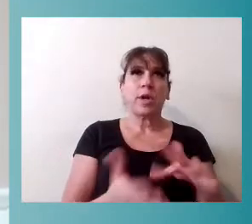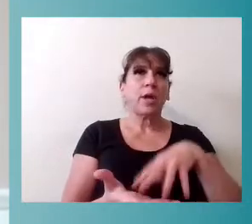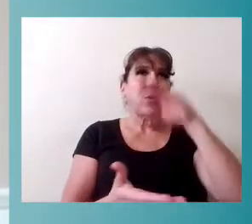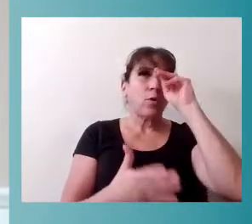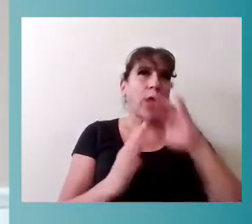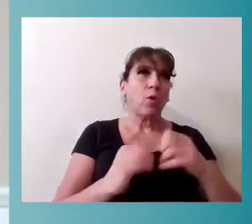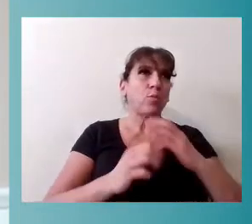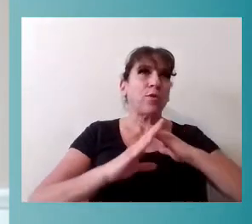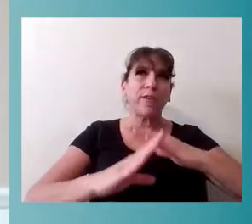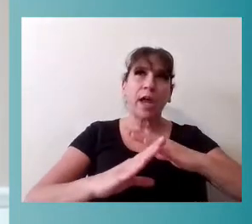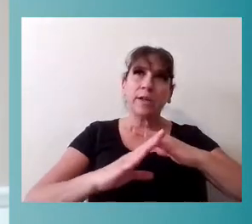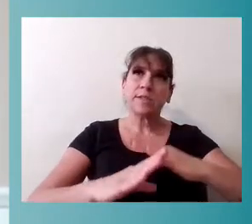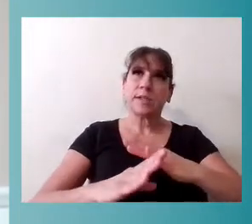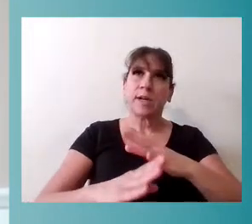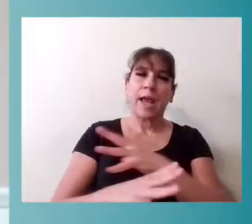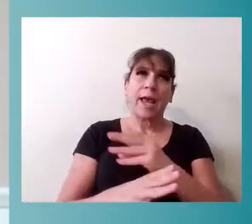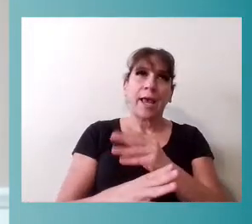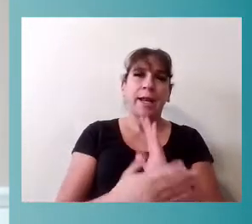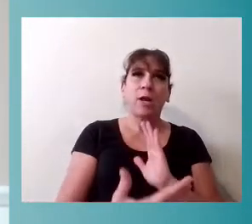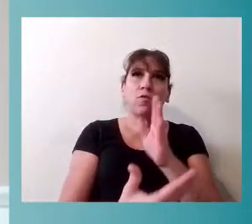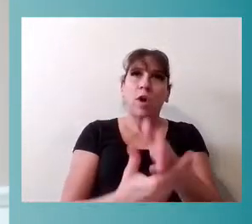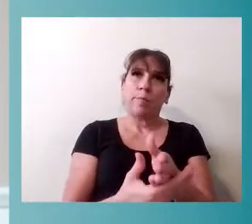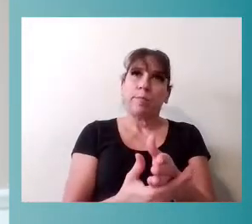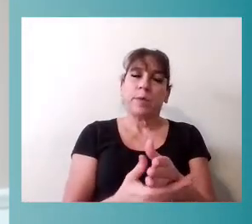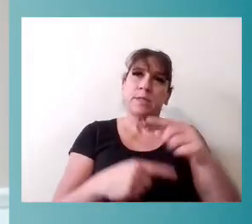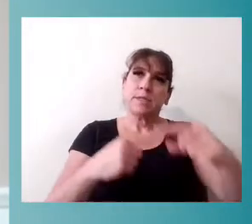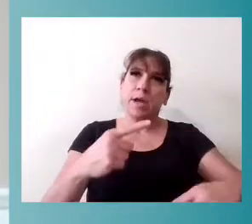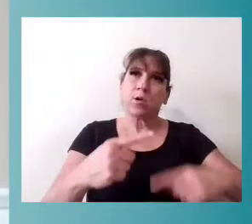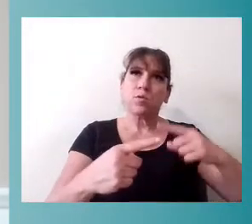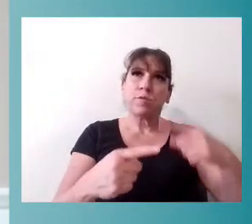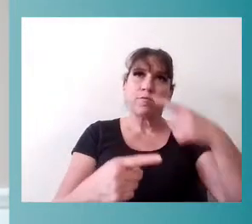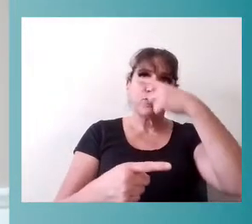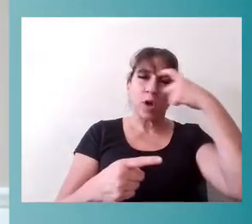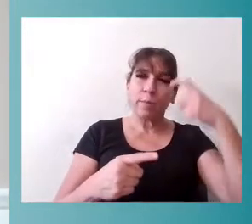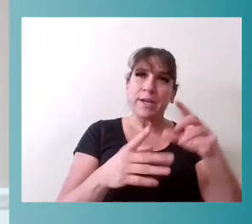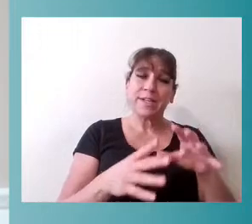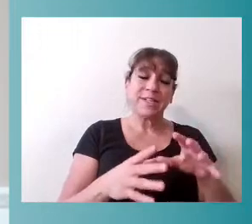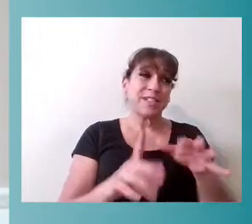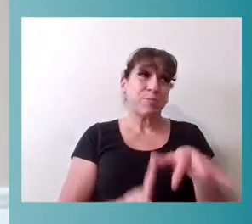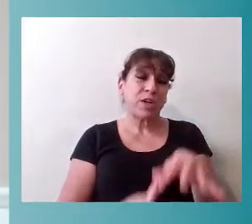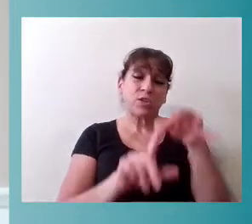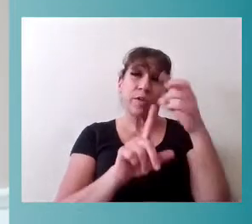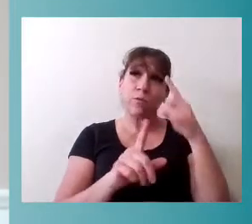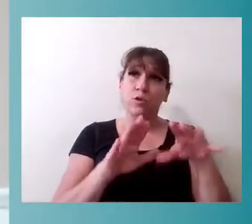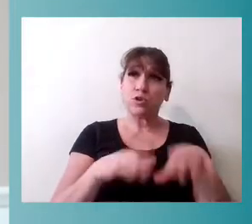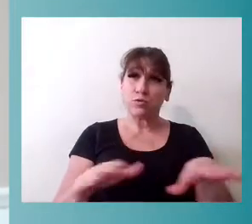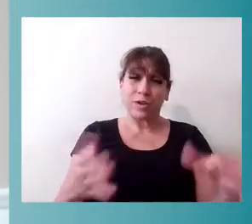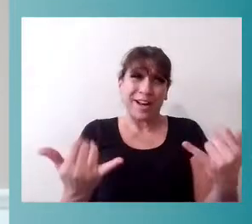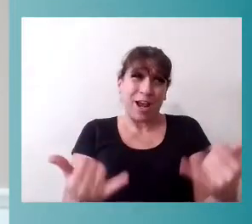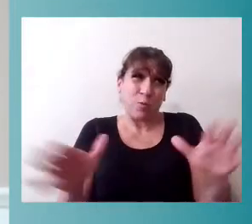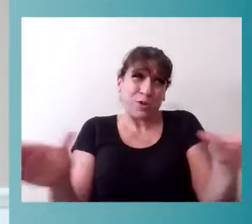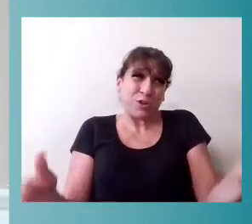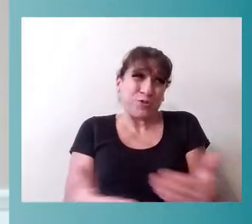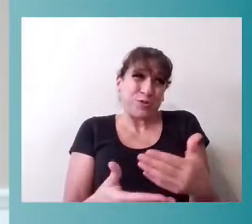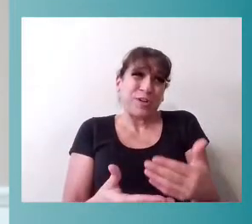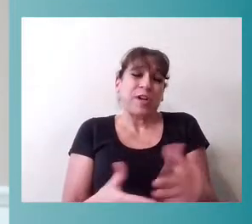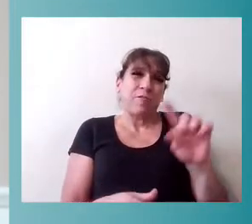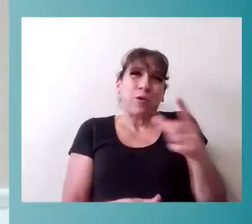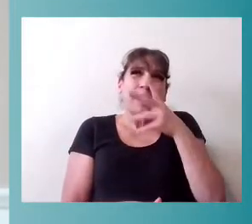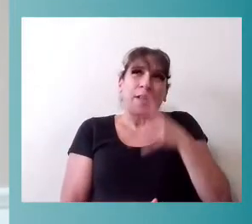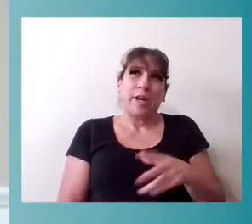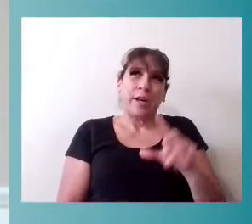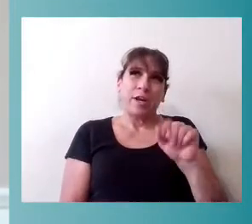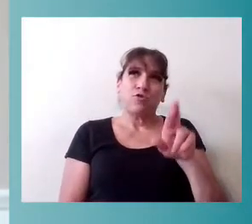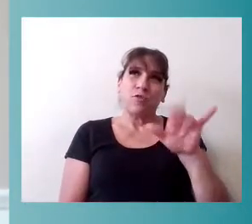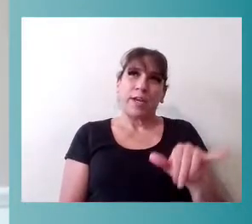to prevent and interrupt cycles of trauma, especially for our children. And now I'd like to introduce First Lady